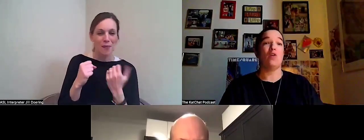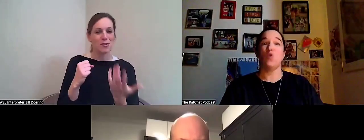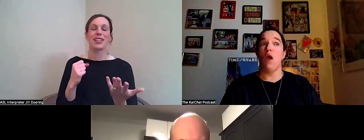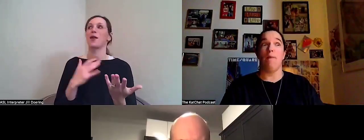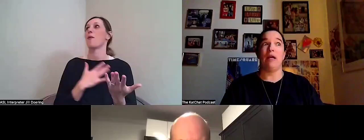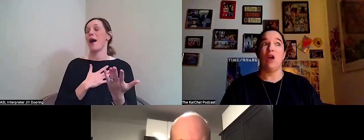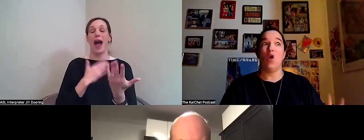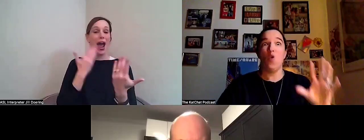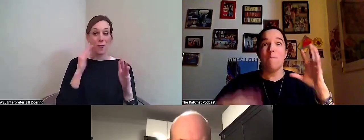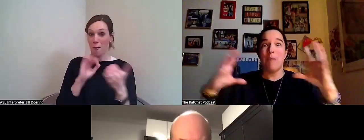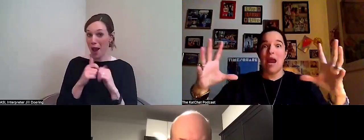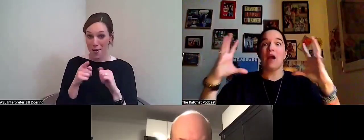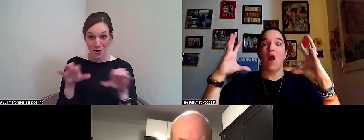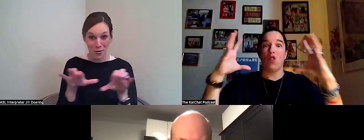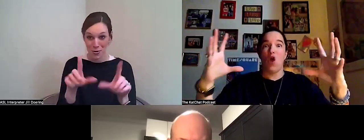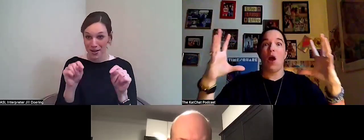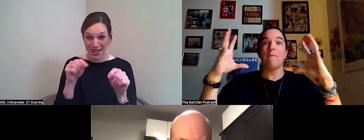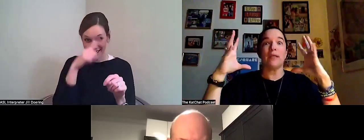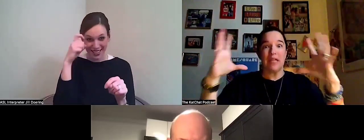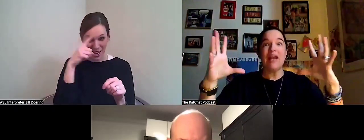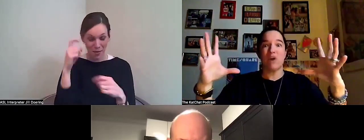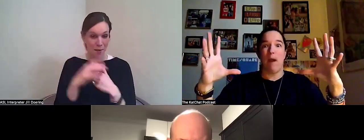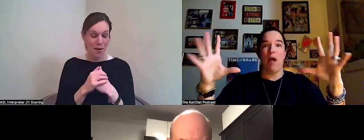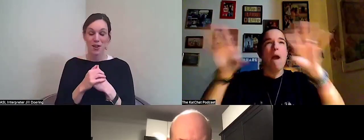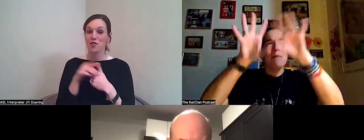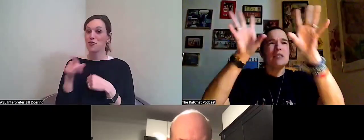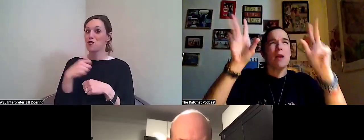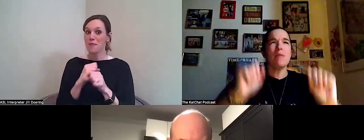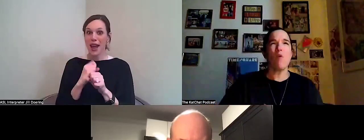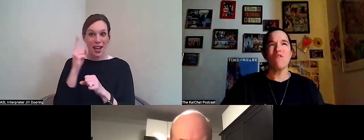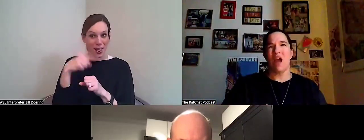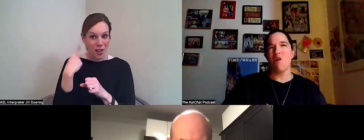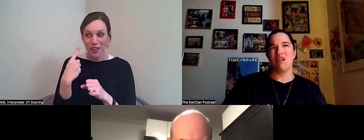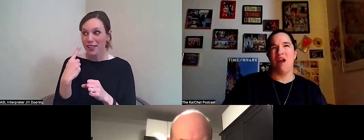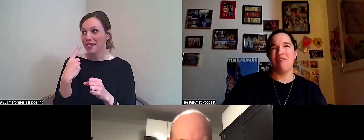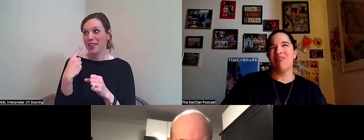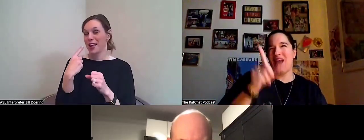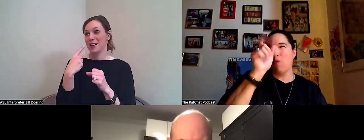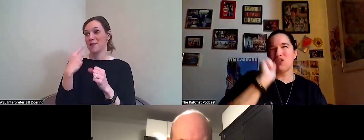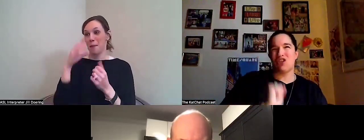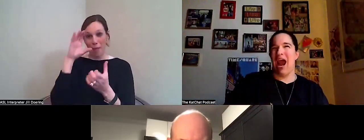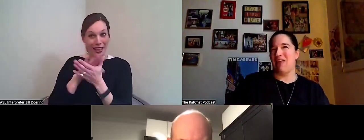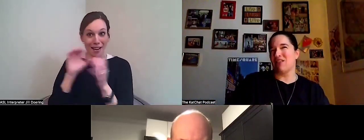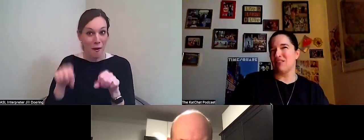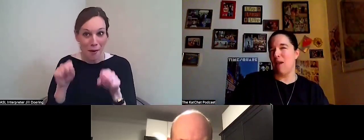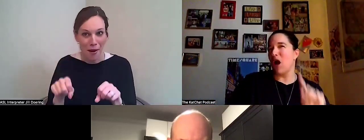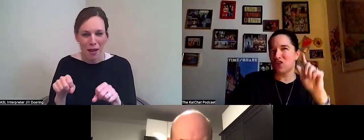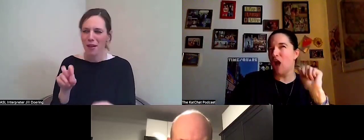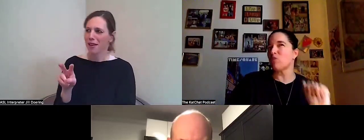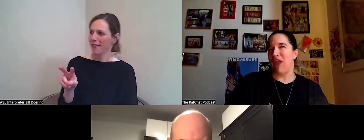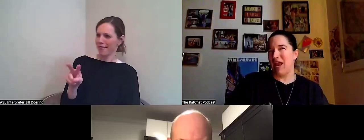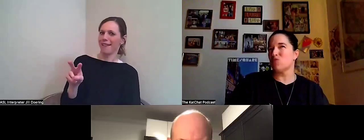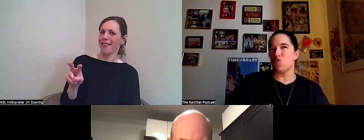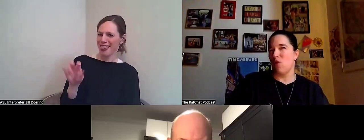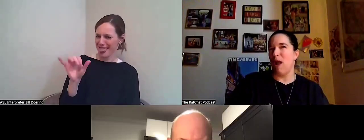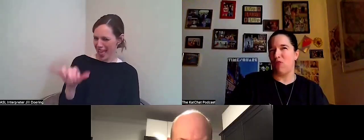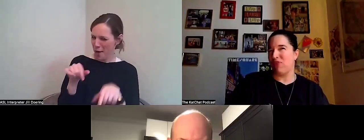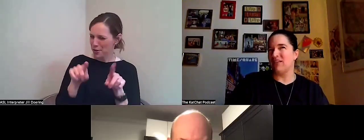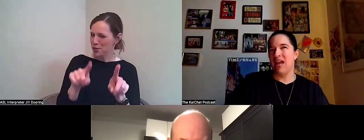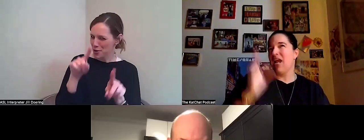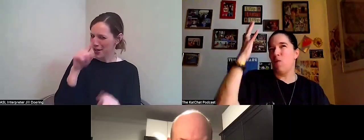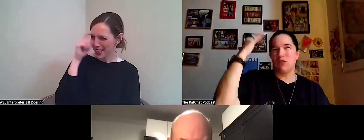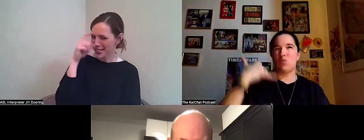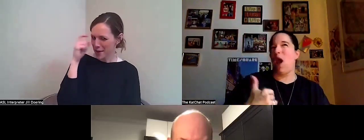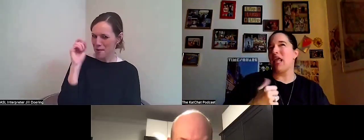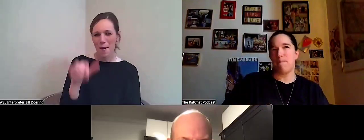don't know how you do it, but you make it look believable. But some of the movies I was like, that was shot in the summer. I talked with Andrew about